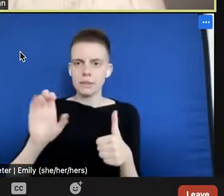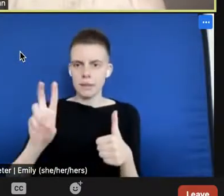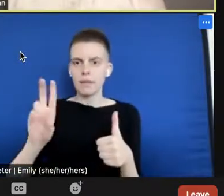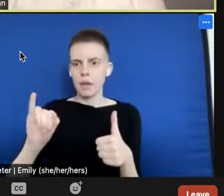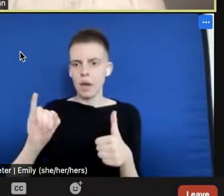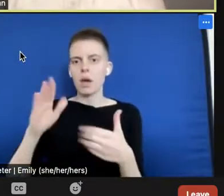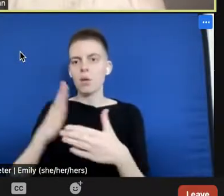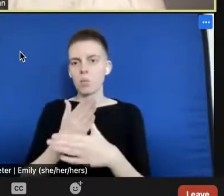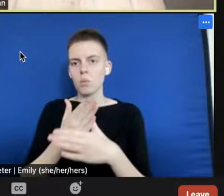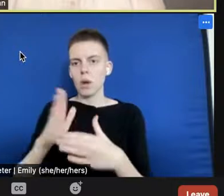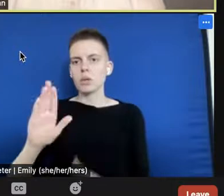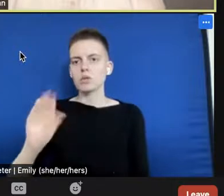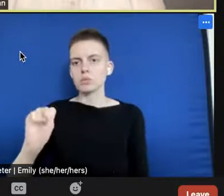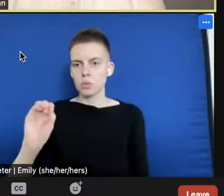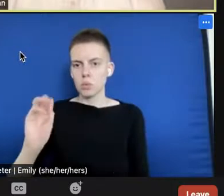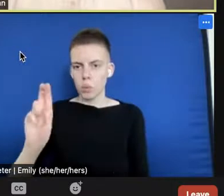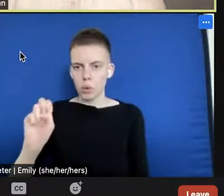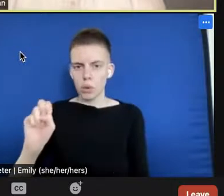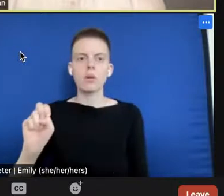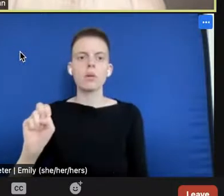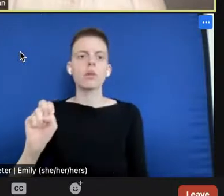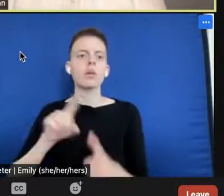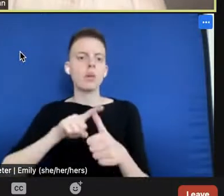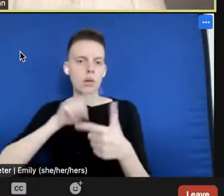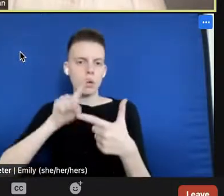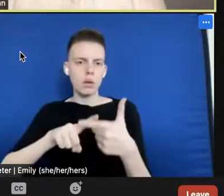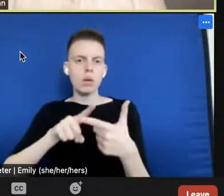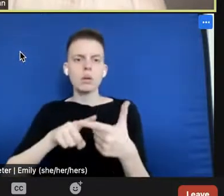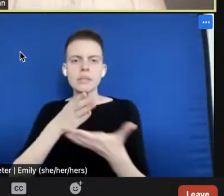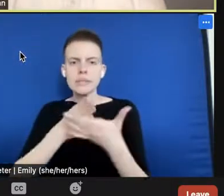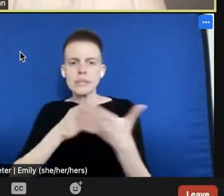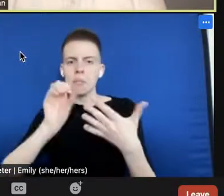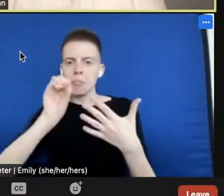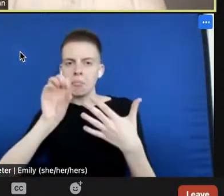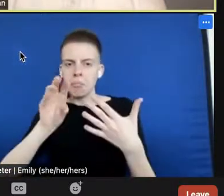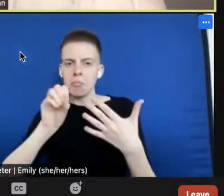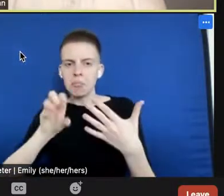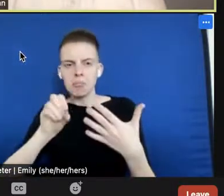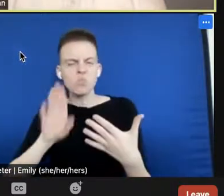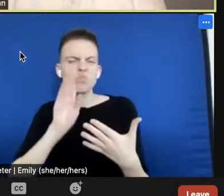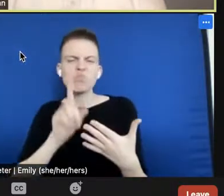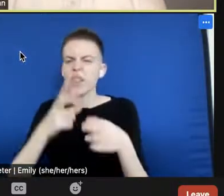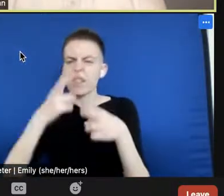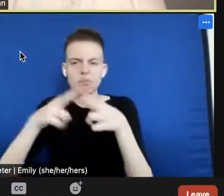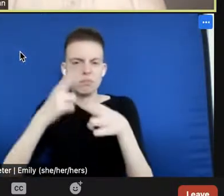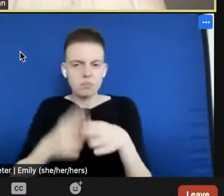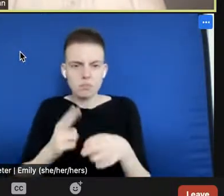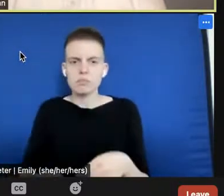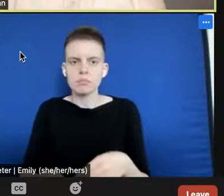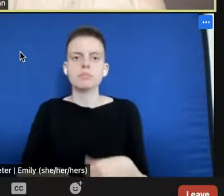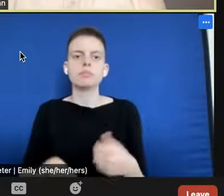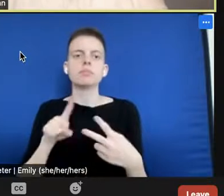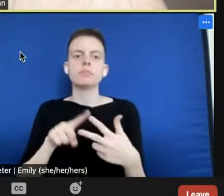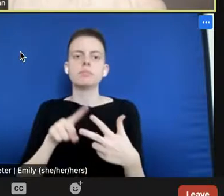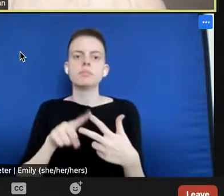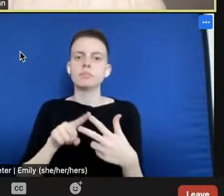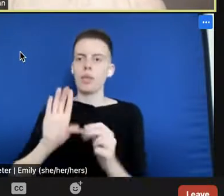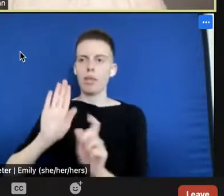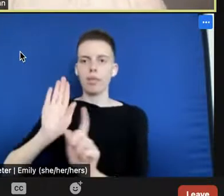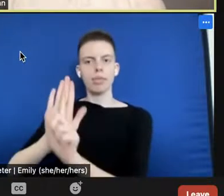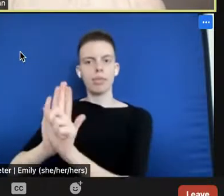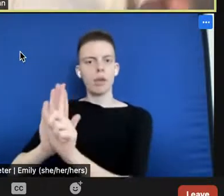that are very, very quick to work out, very quick, that we're going to look at the child's learning media profile. And